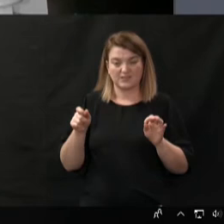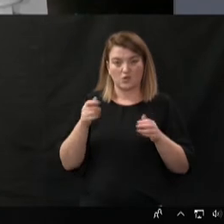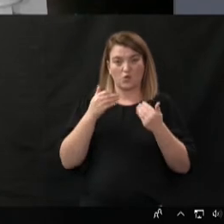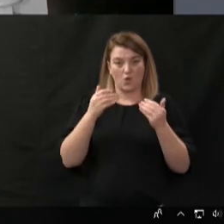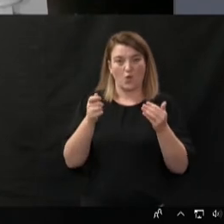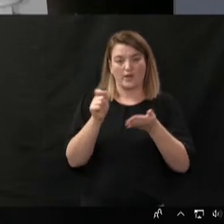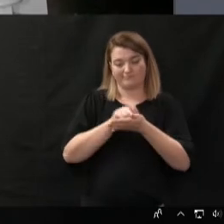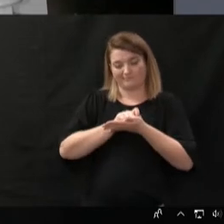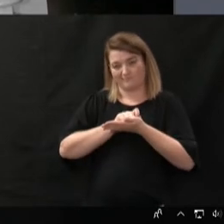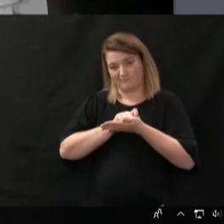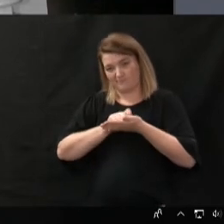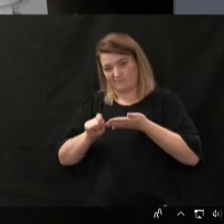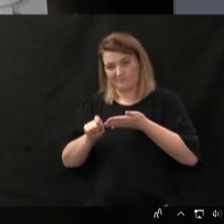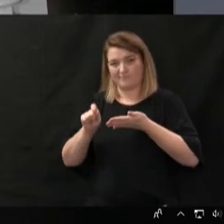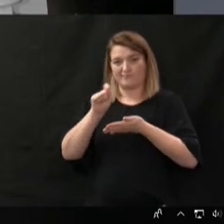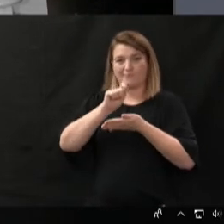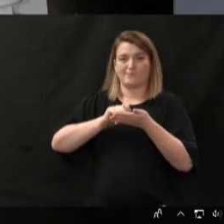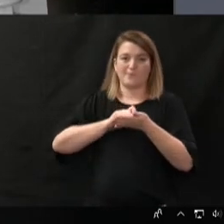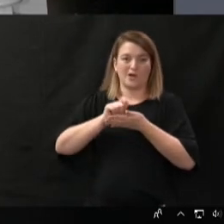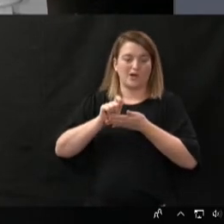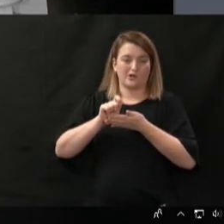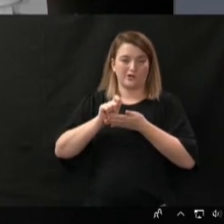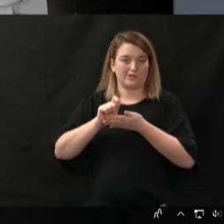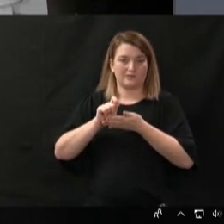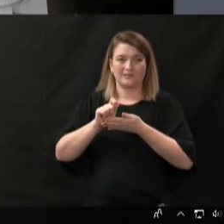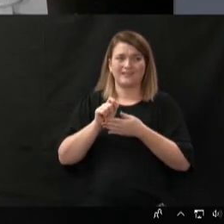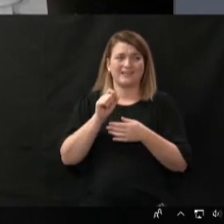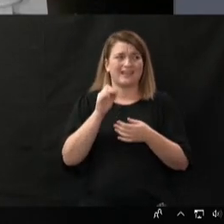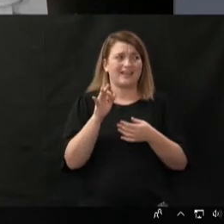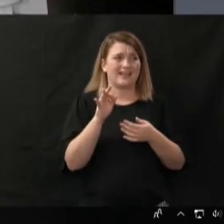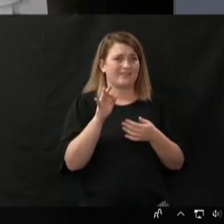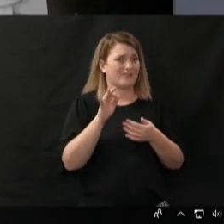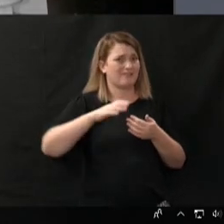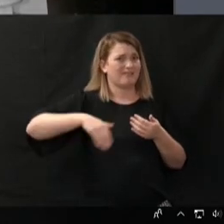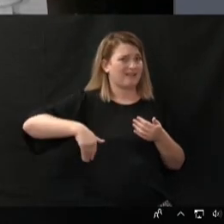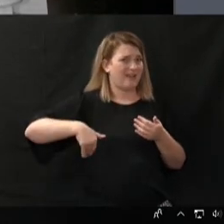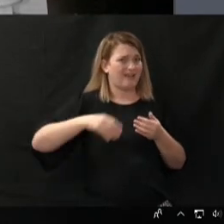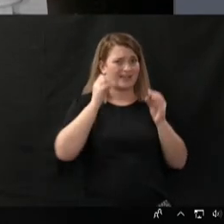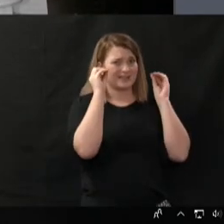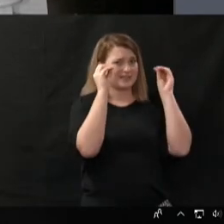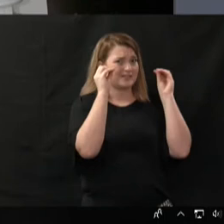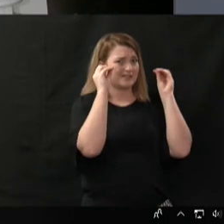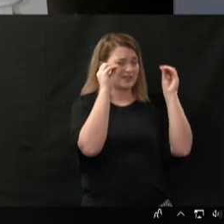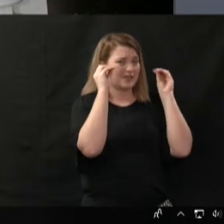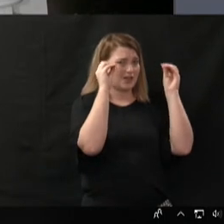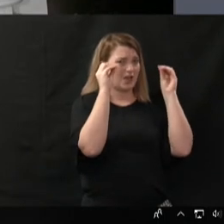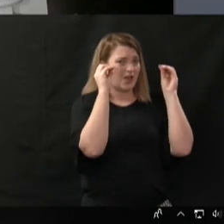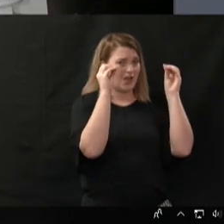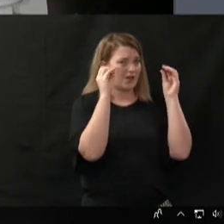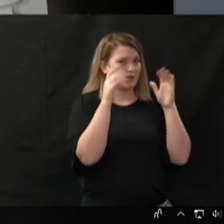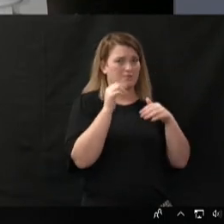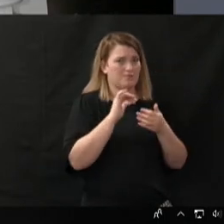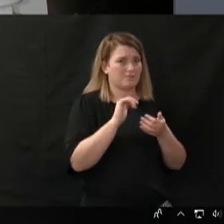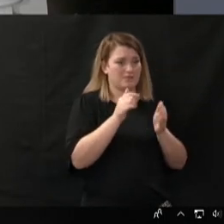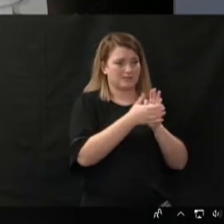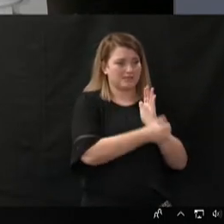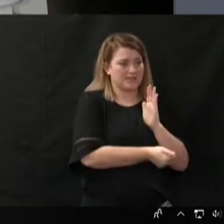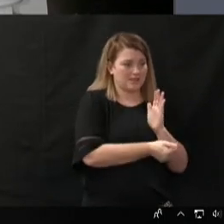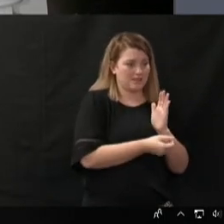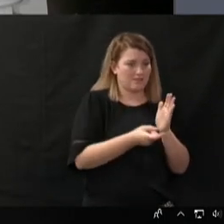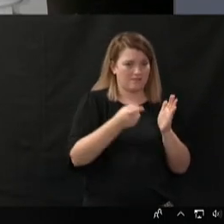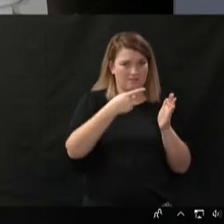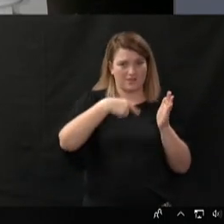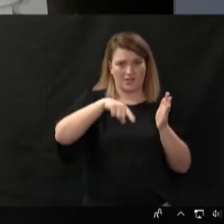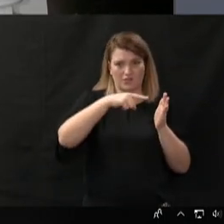Because if you haven't taught him the skill and you tell him why it doesn't play fair, it's going to sound like wah, wah, wah, wah, wah, wah. They don't